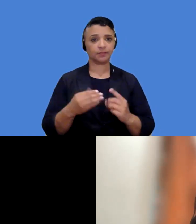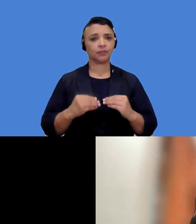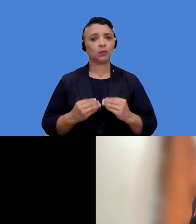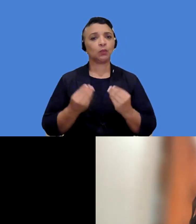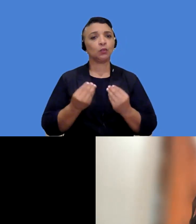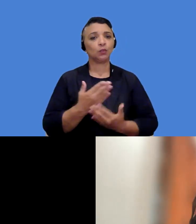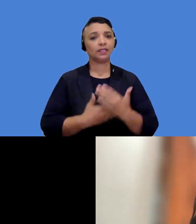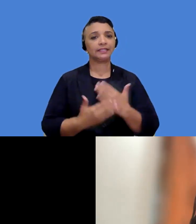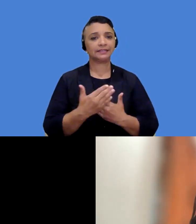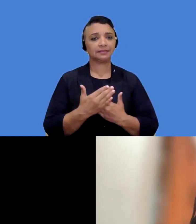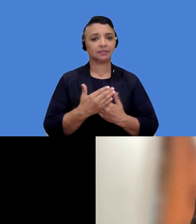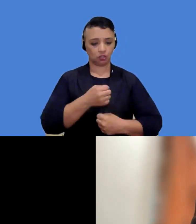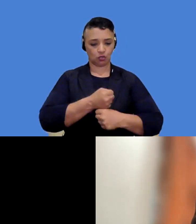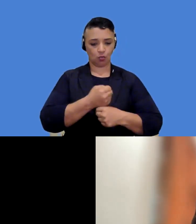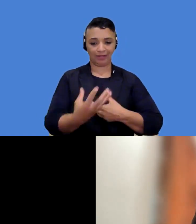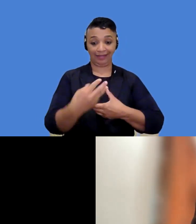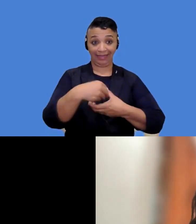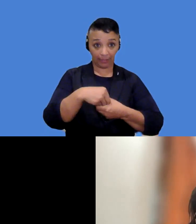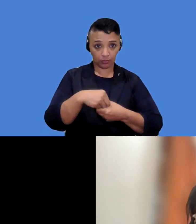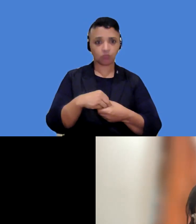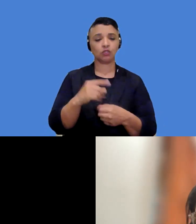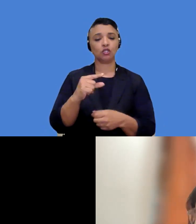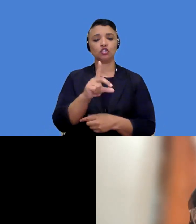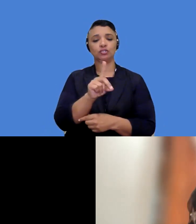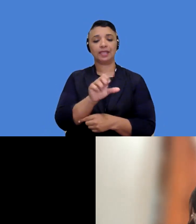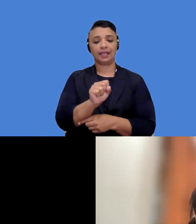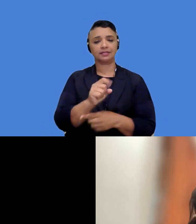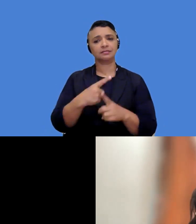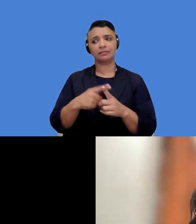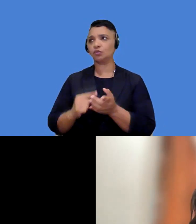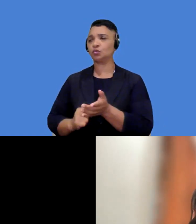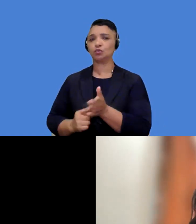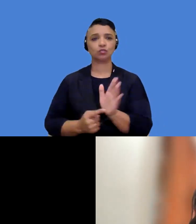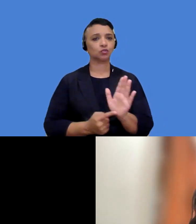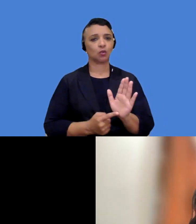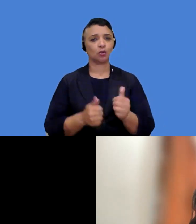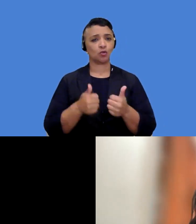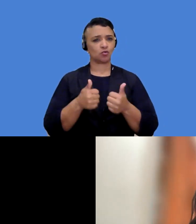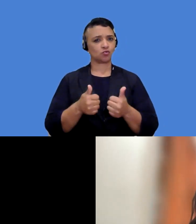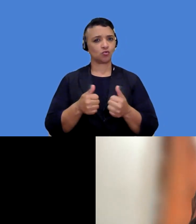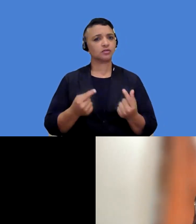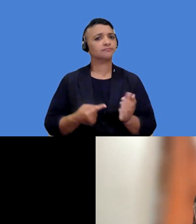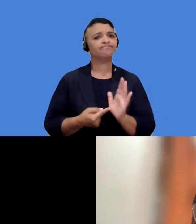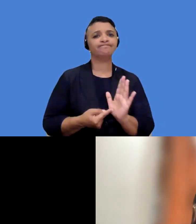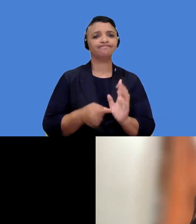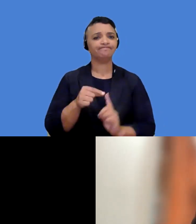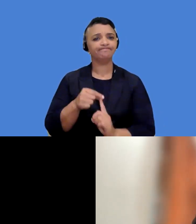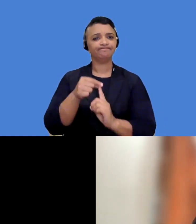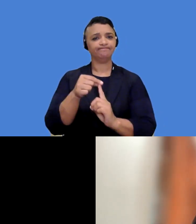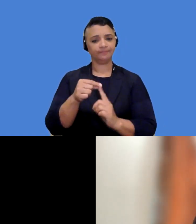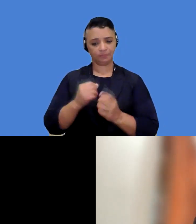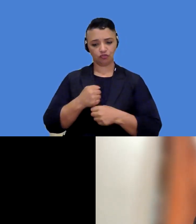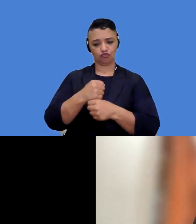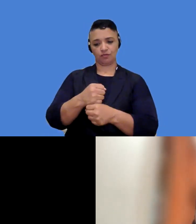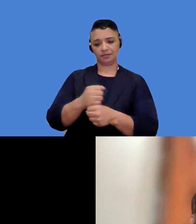the GDS mechanism and share best practices for youth representation. And really, we